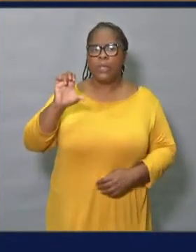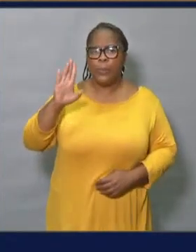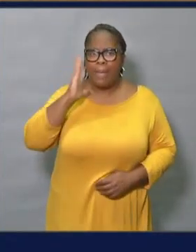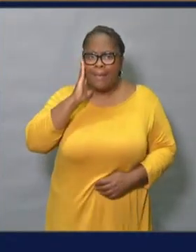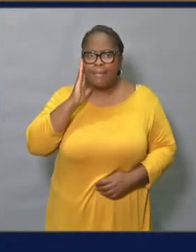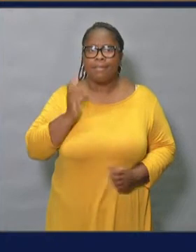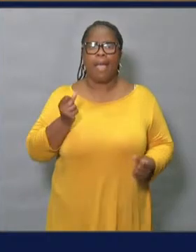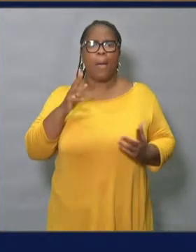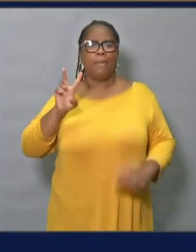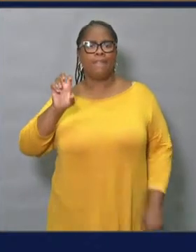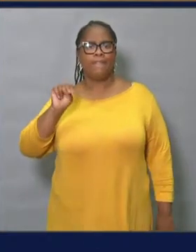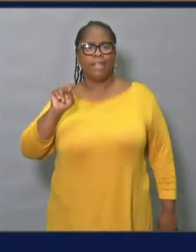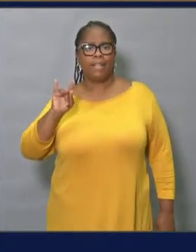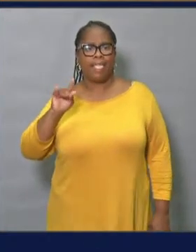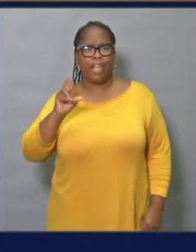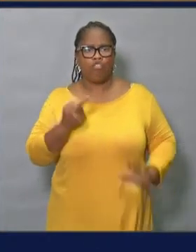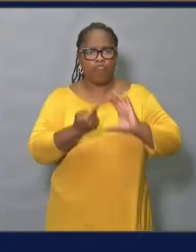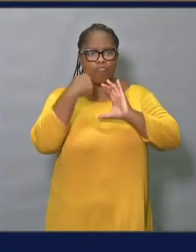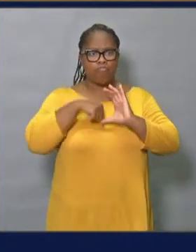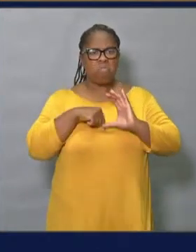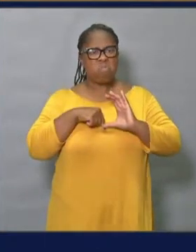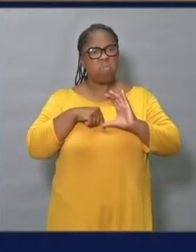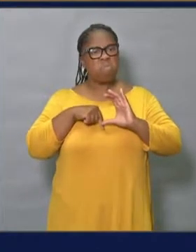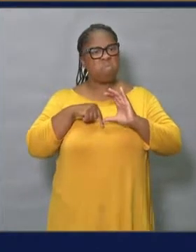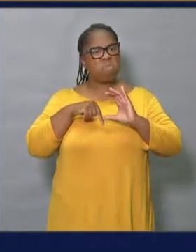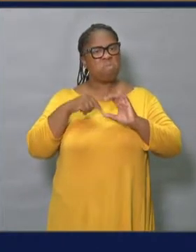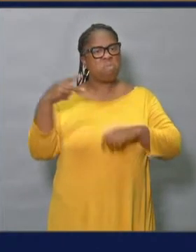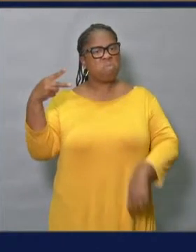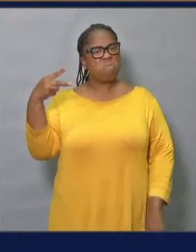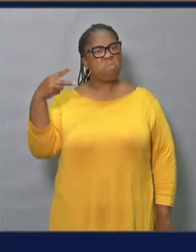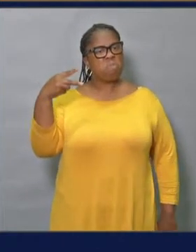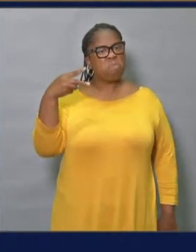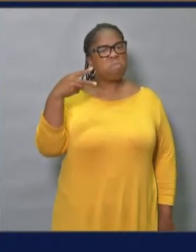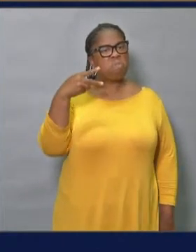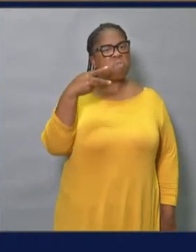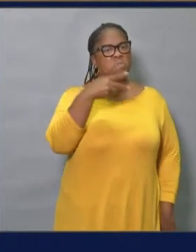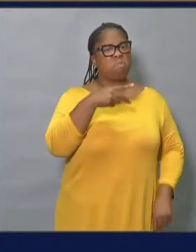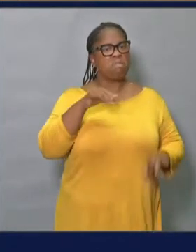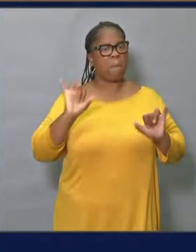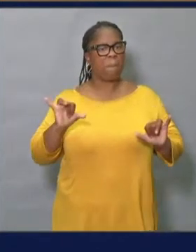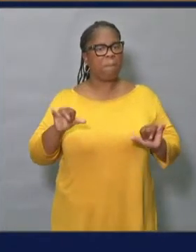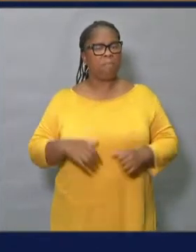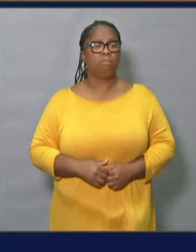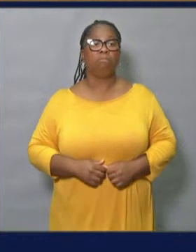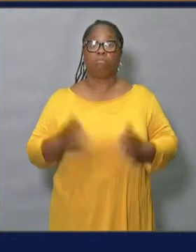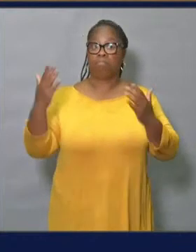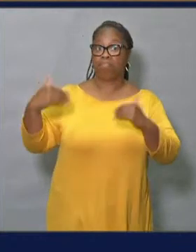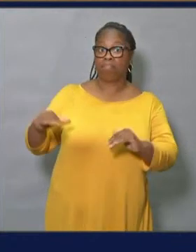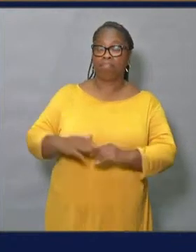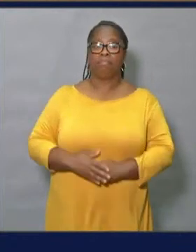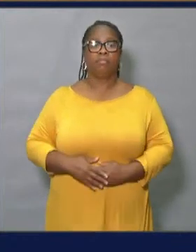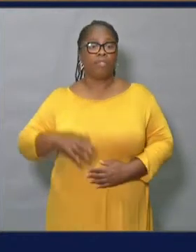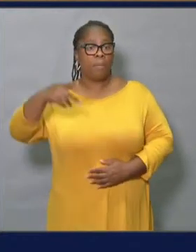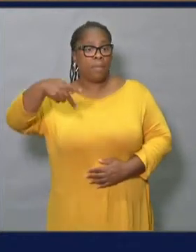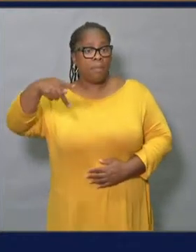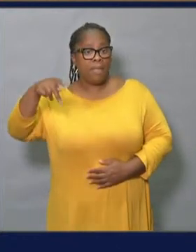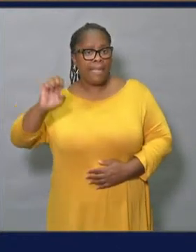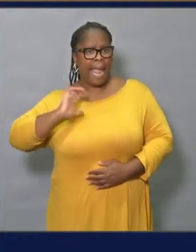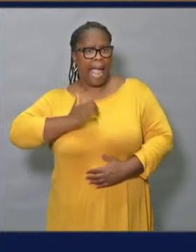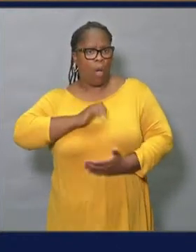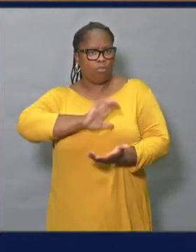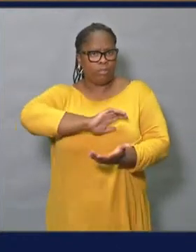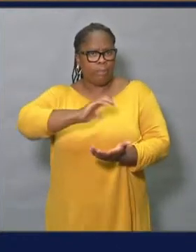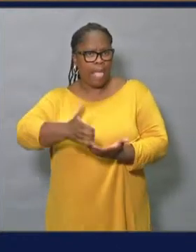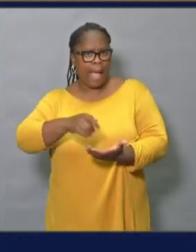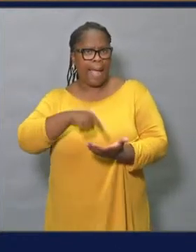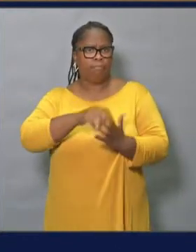over time. Next slide. Our supply of personal protective equipment is meeting the goals